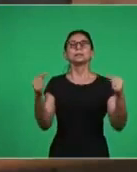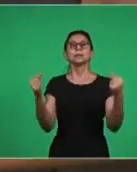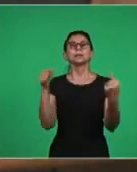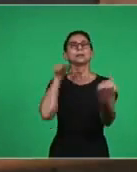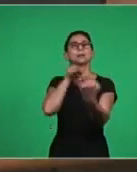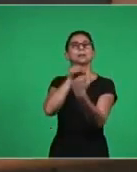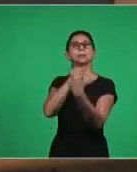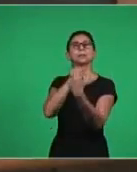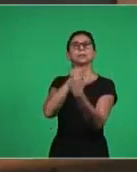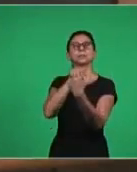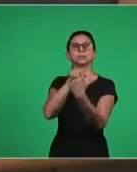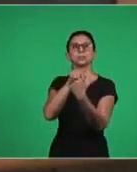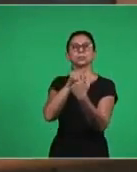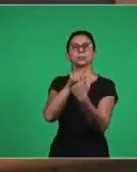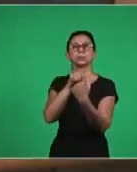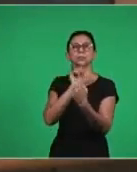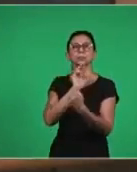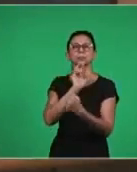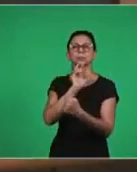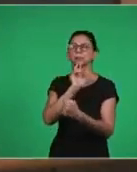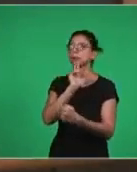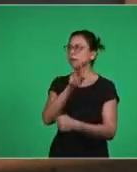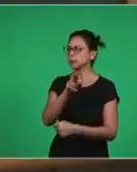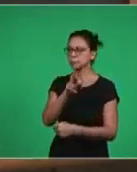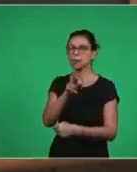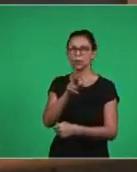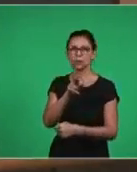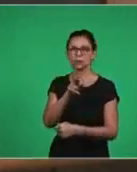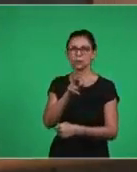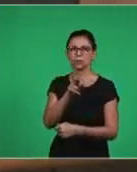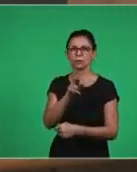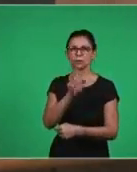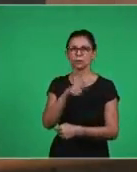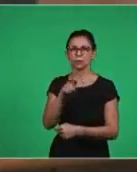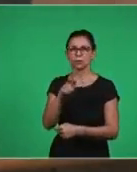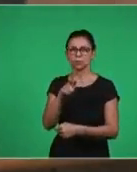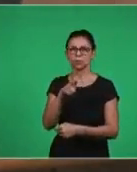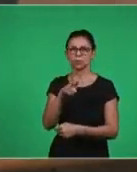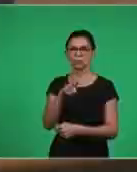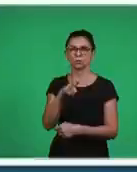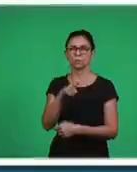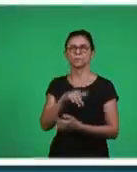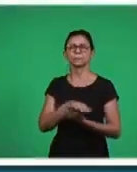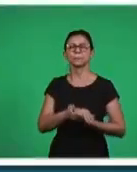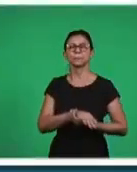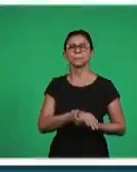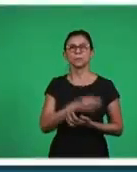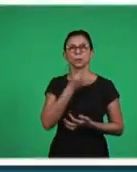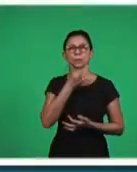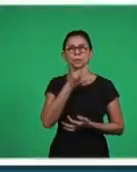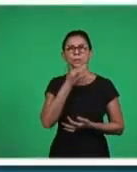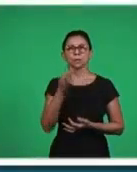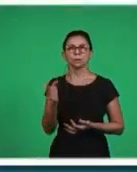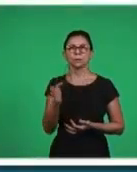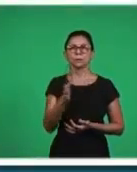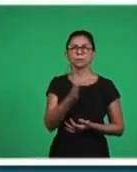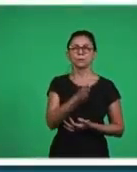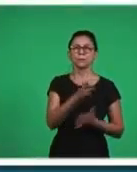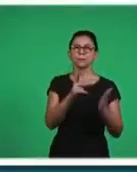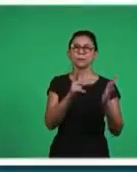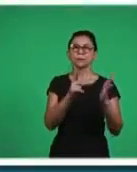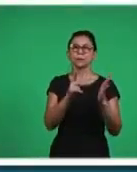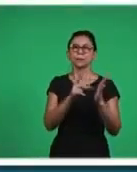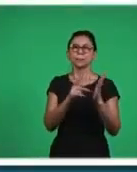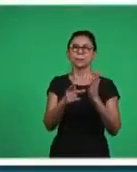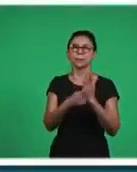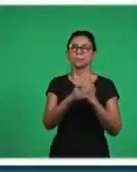the objective here. So let's go to the answer here. Pastor Duchi made a comment. So the Lord Jesus wanted to say regarding the